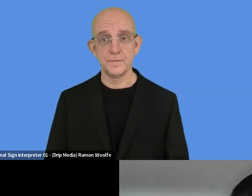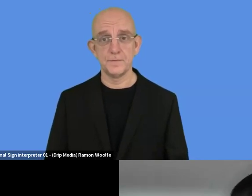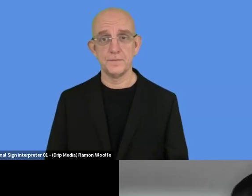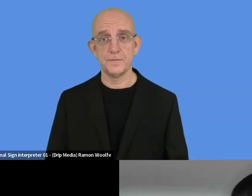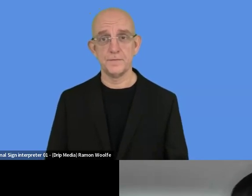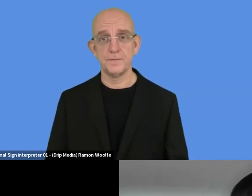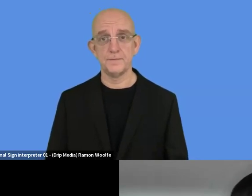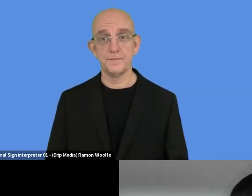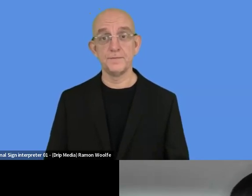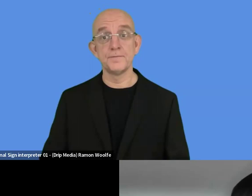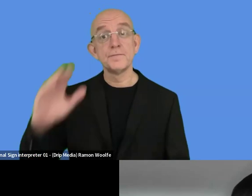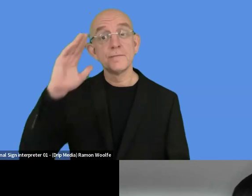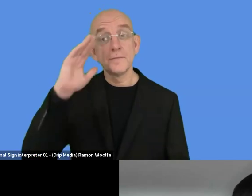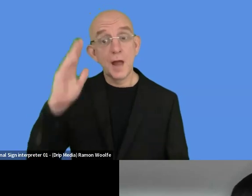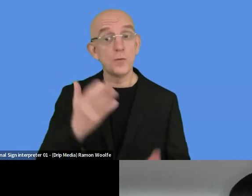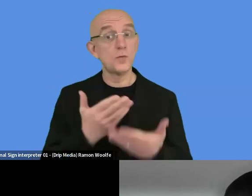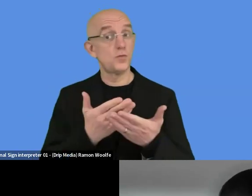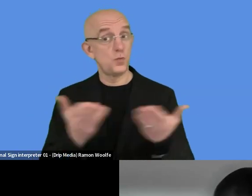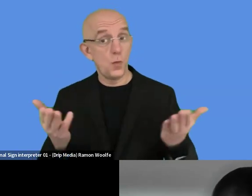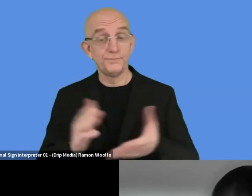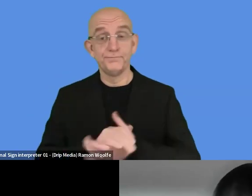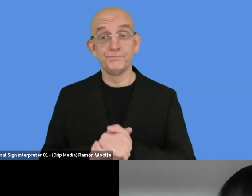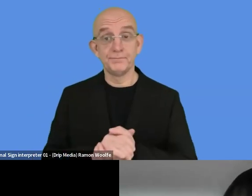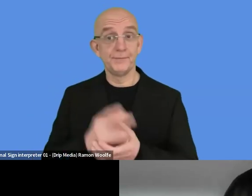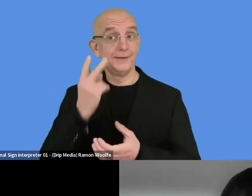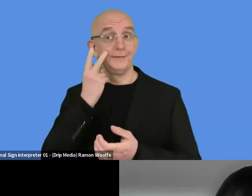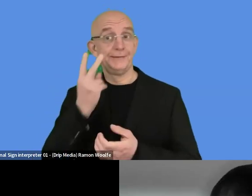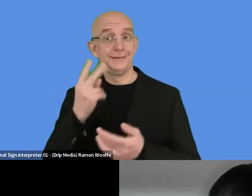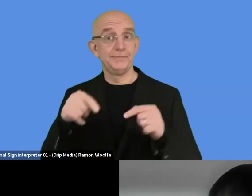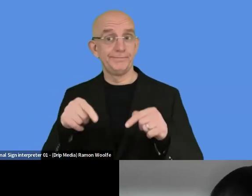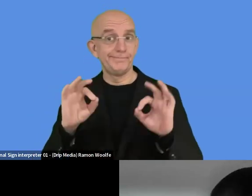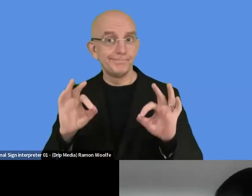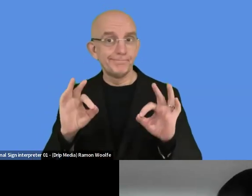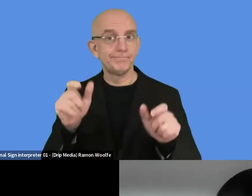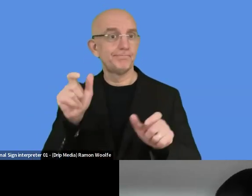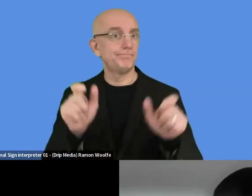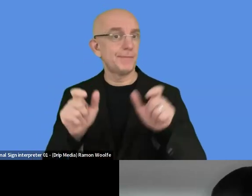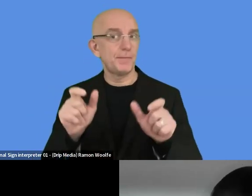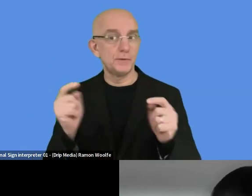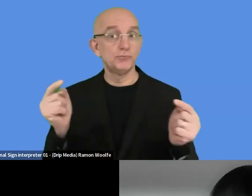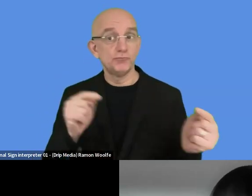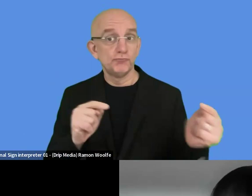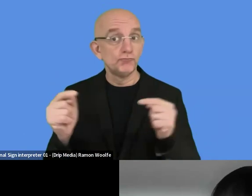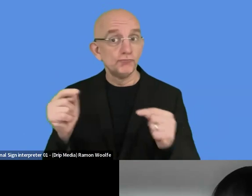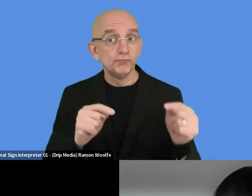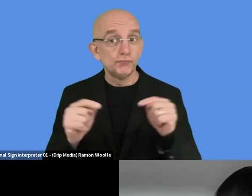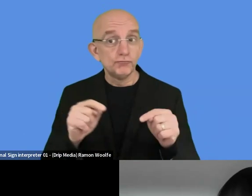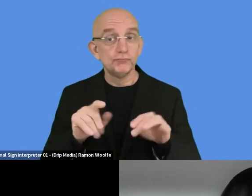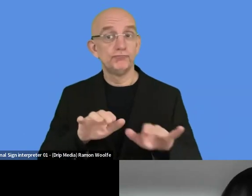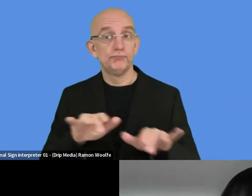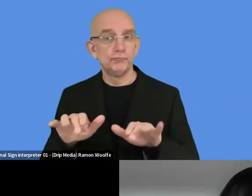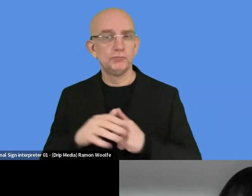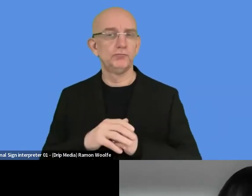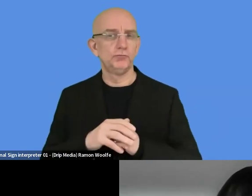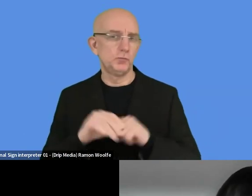Hello, everyone. We are slowly seeing that people are logging in. Let's give them just one, two more